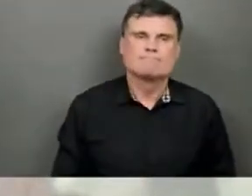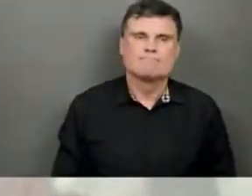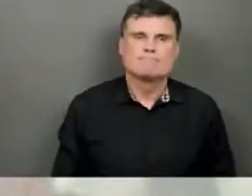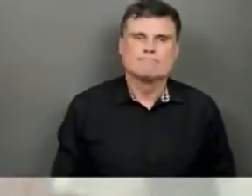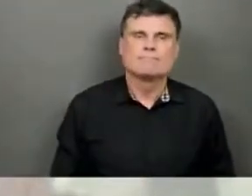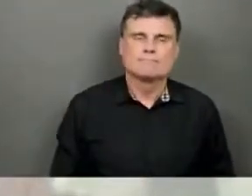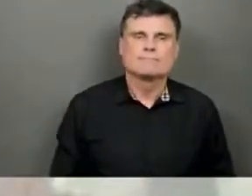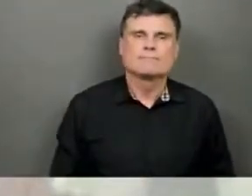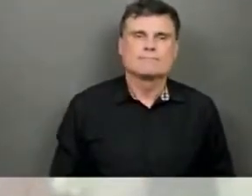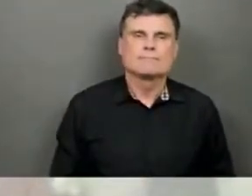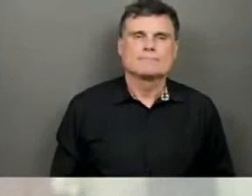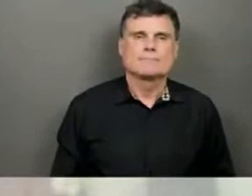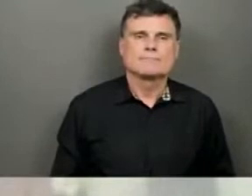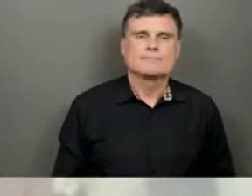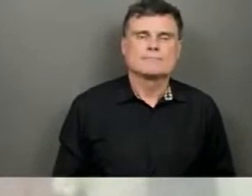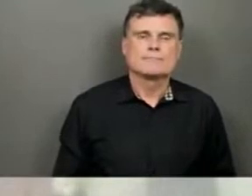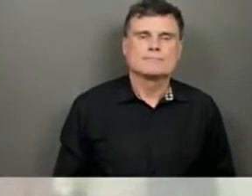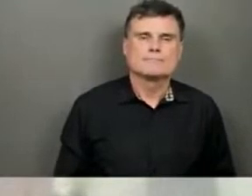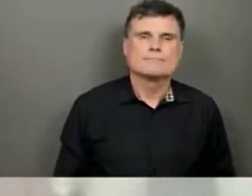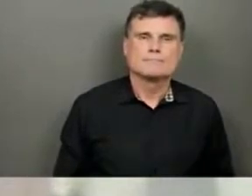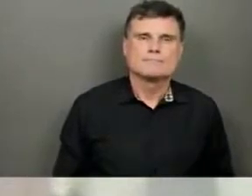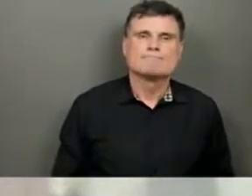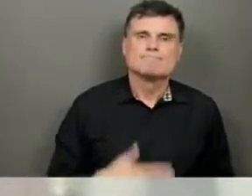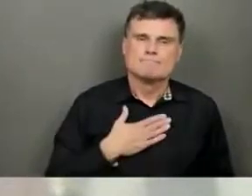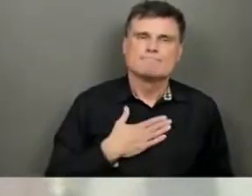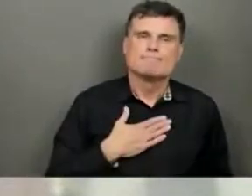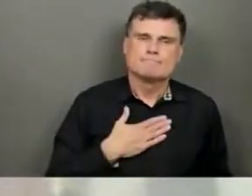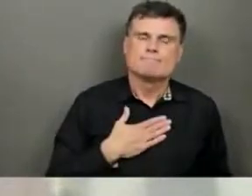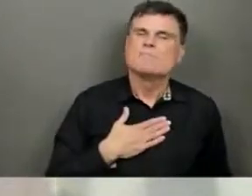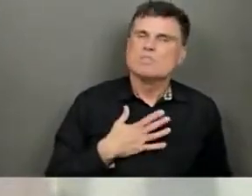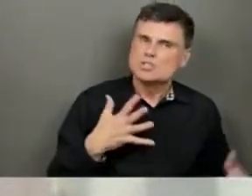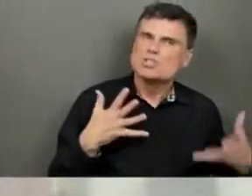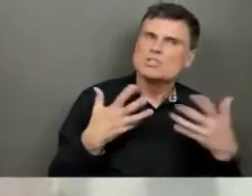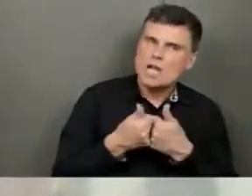This has been such a challenging time for everybody.